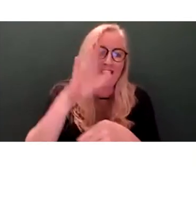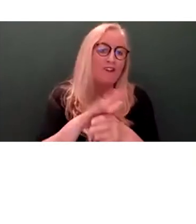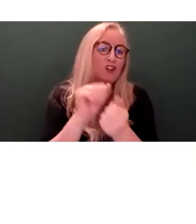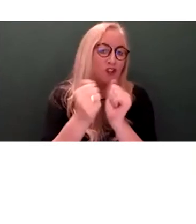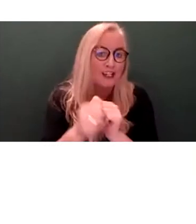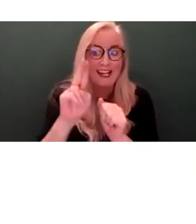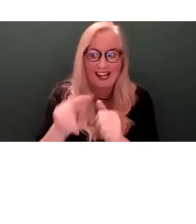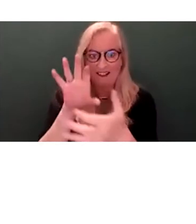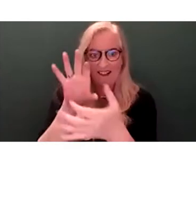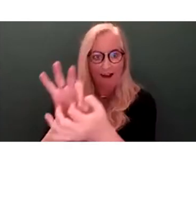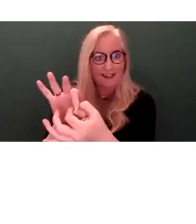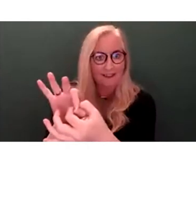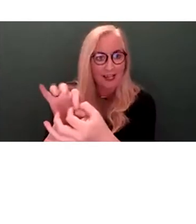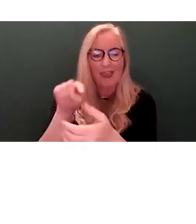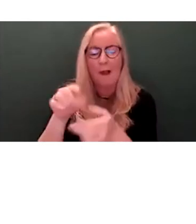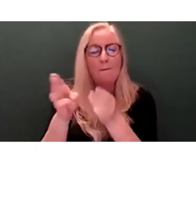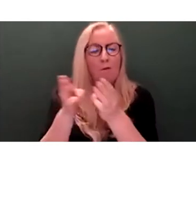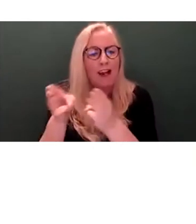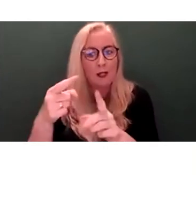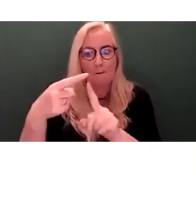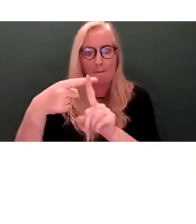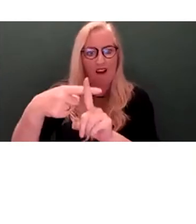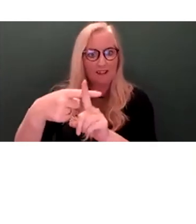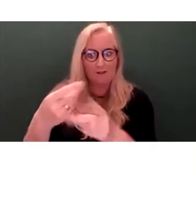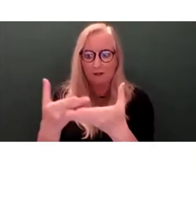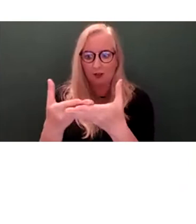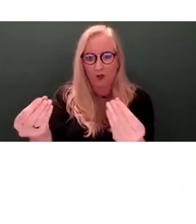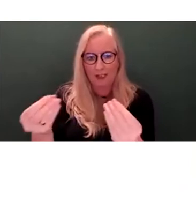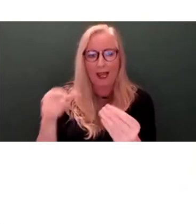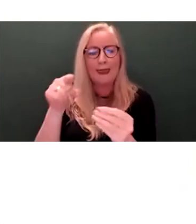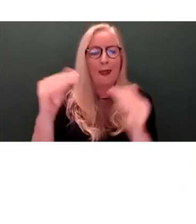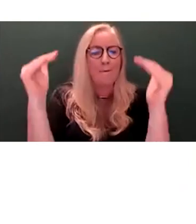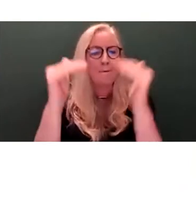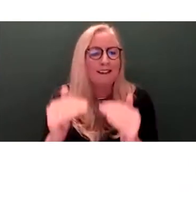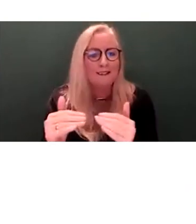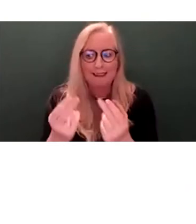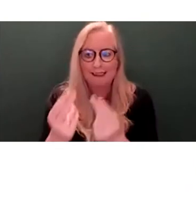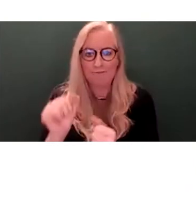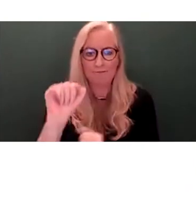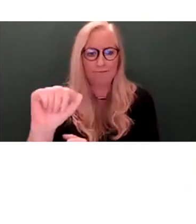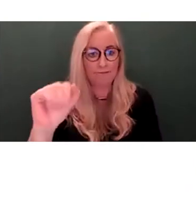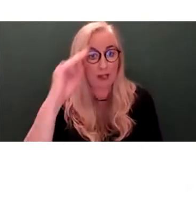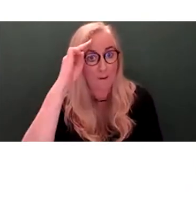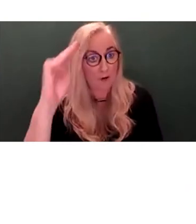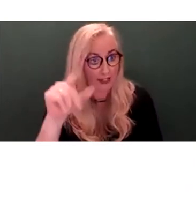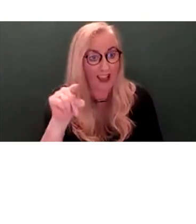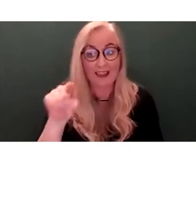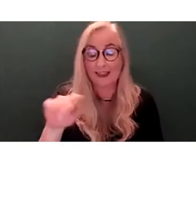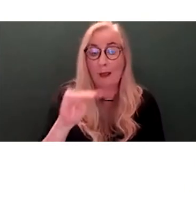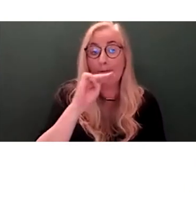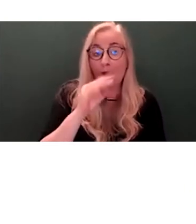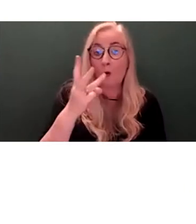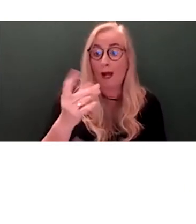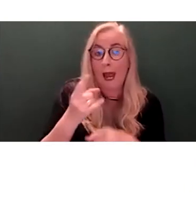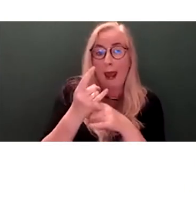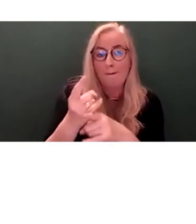contact. This is a practical and positive solution that meets the needs of employers. As such, it will help